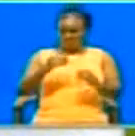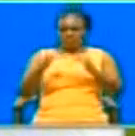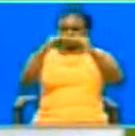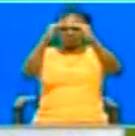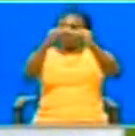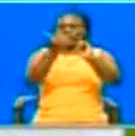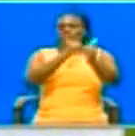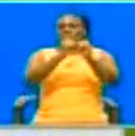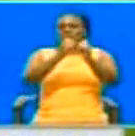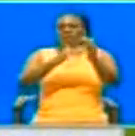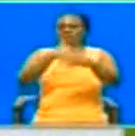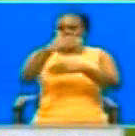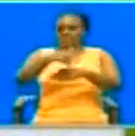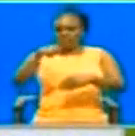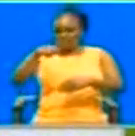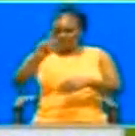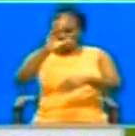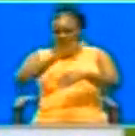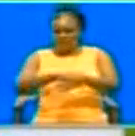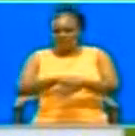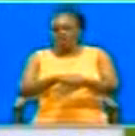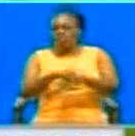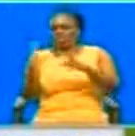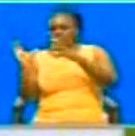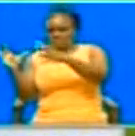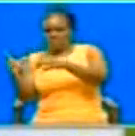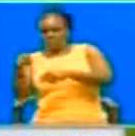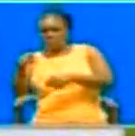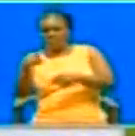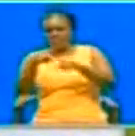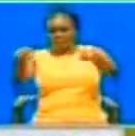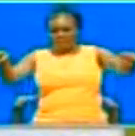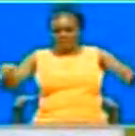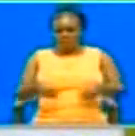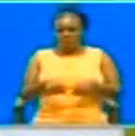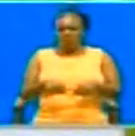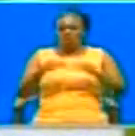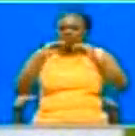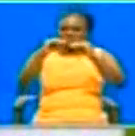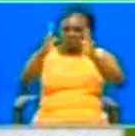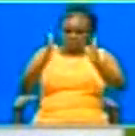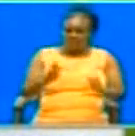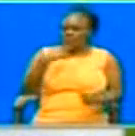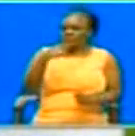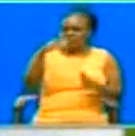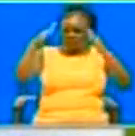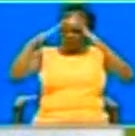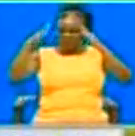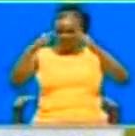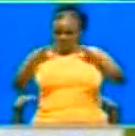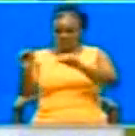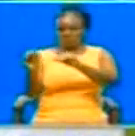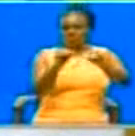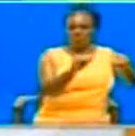from the spot after Olunga was fouled by keeper Mosada Wad in the box. Coach Bobby Williamson says their focus will now